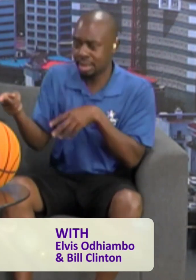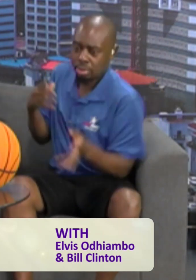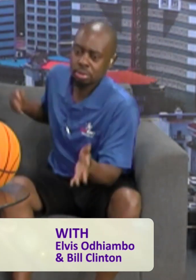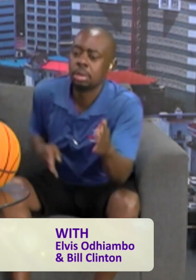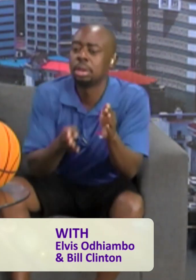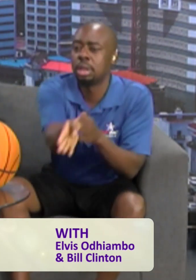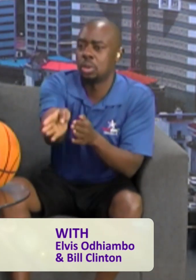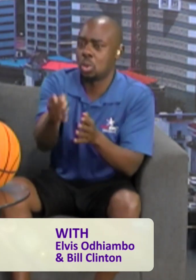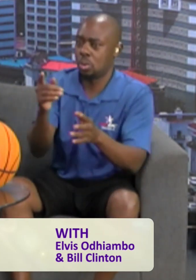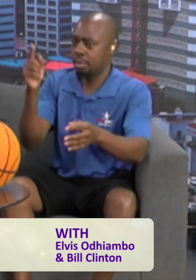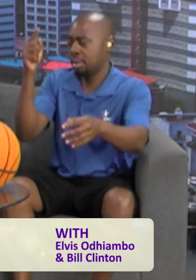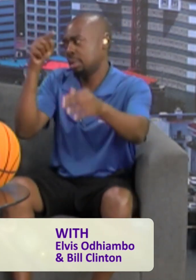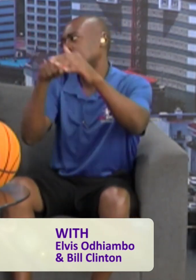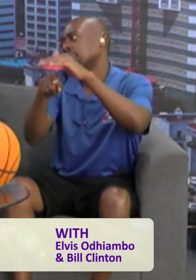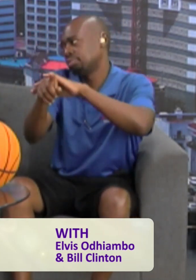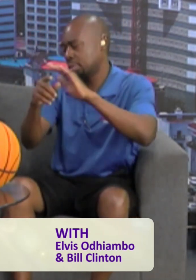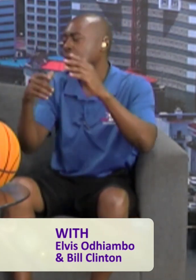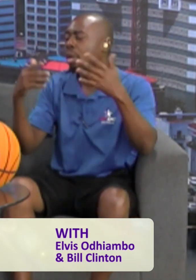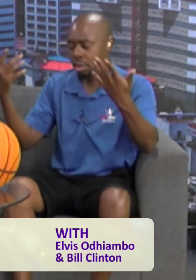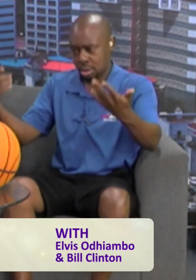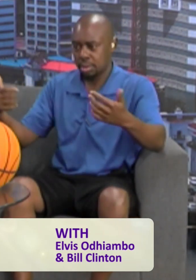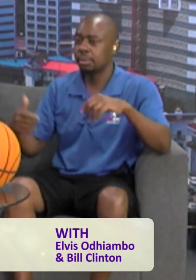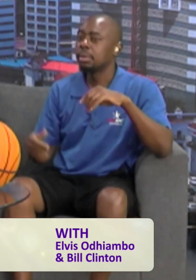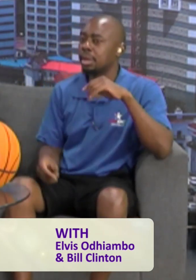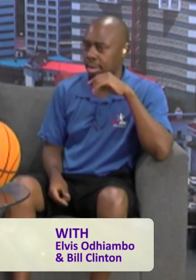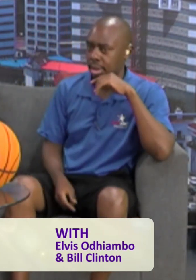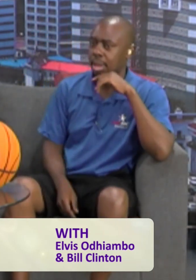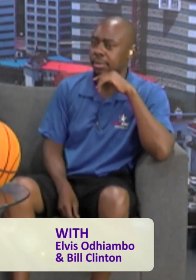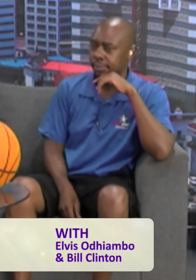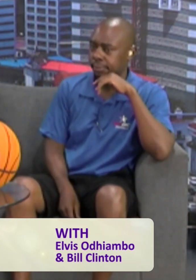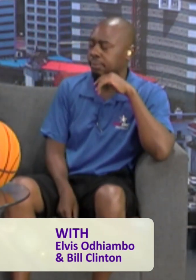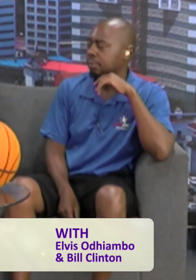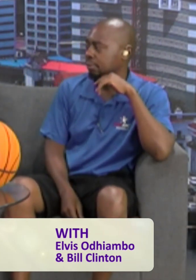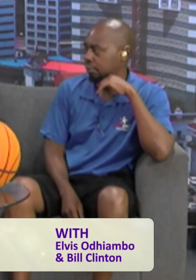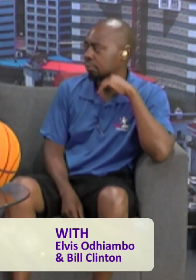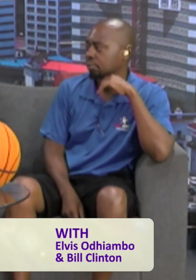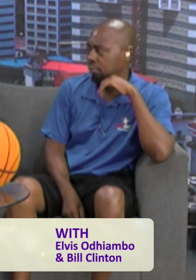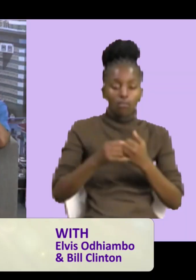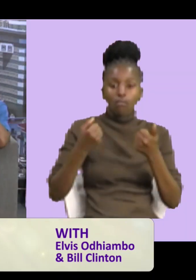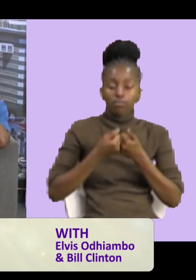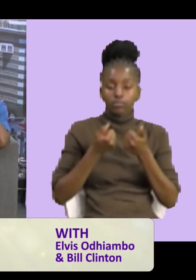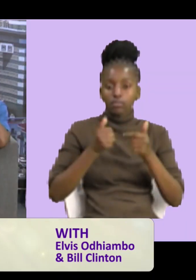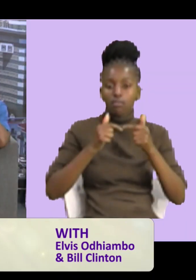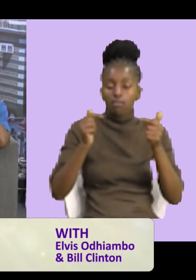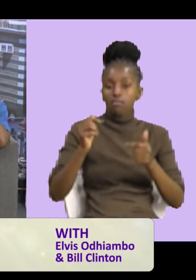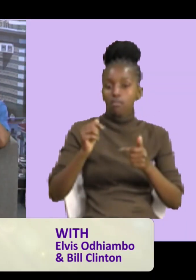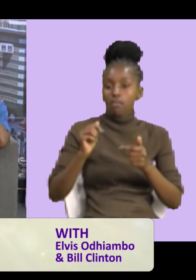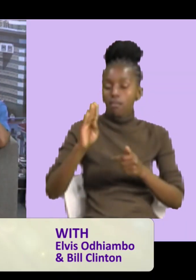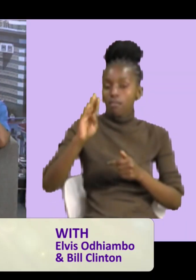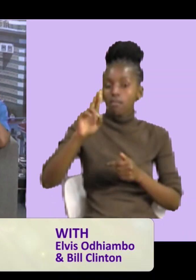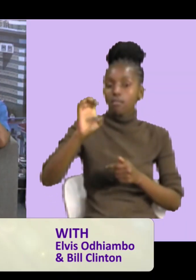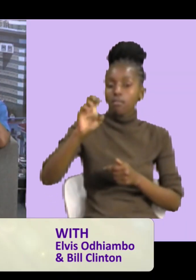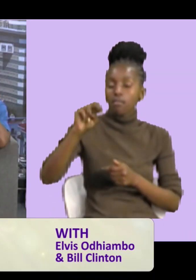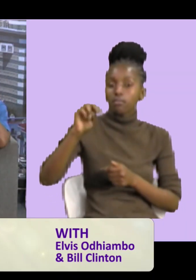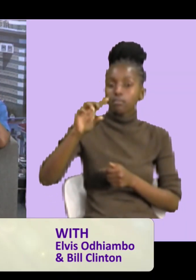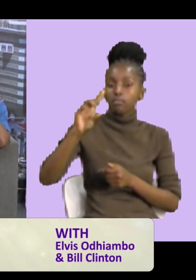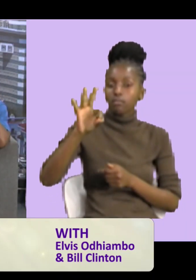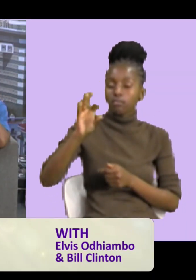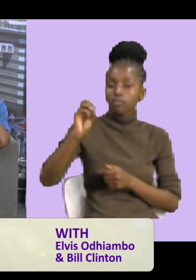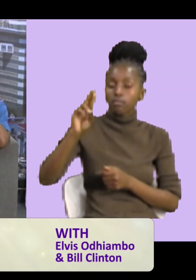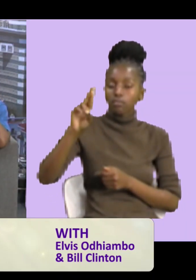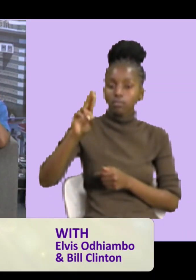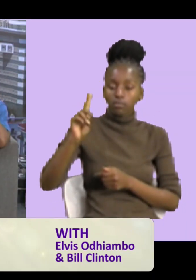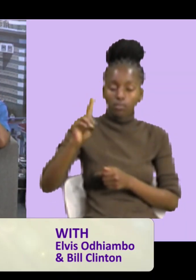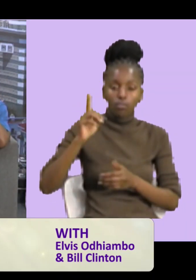normally, waits and then makes the run for the ball. Right. Yeah. How can you see this panning out for the Gunners?